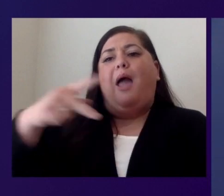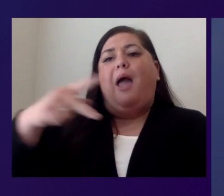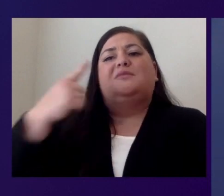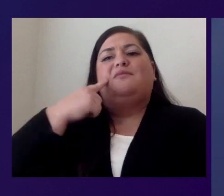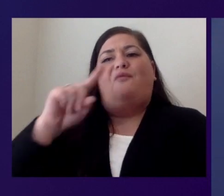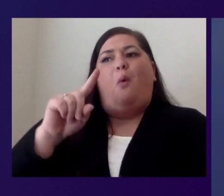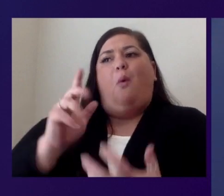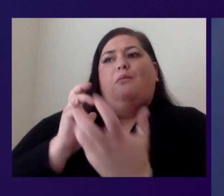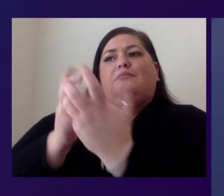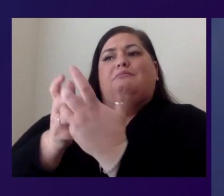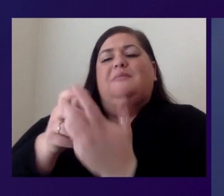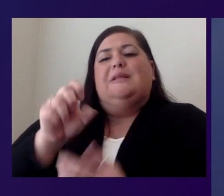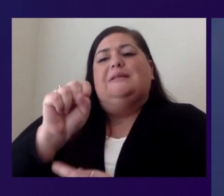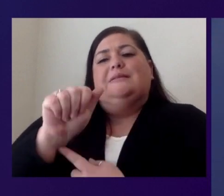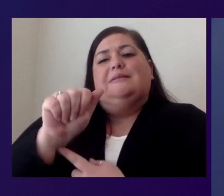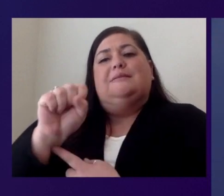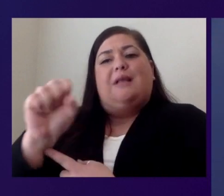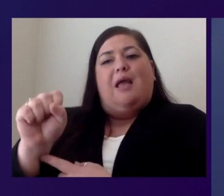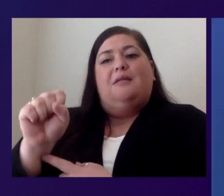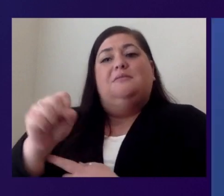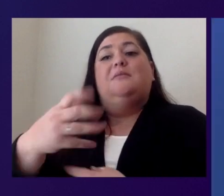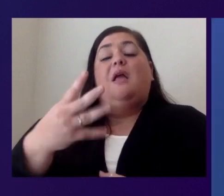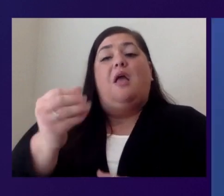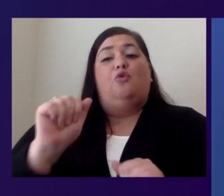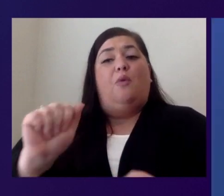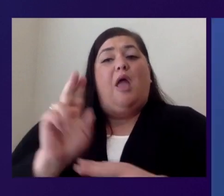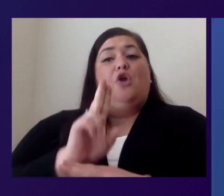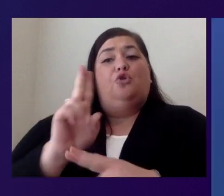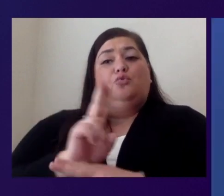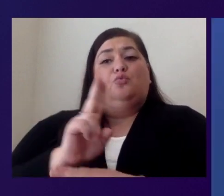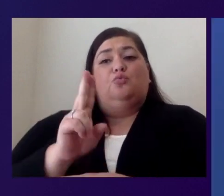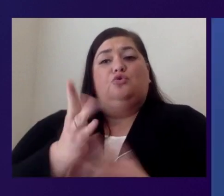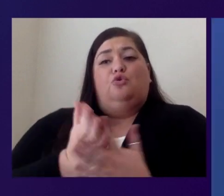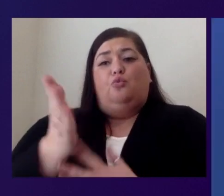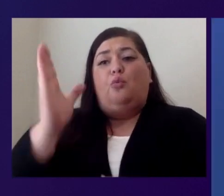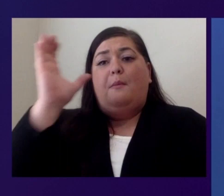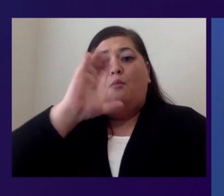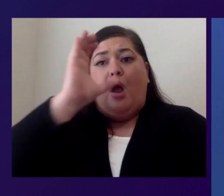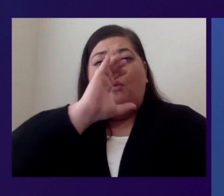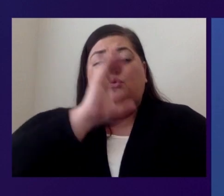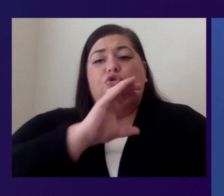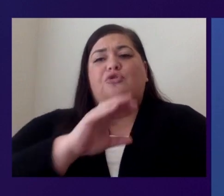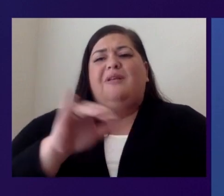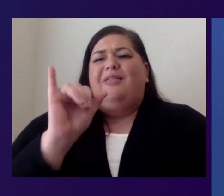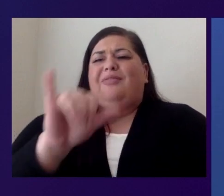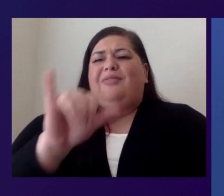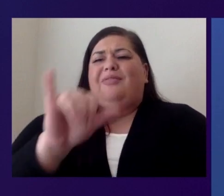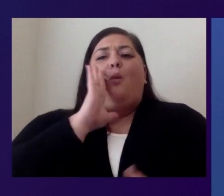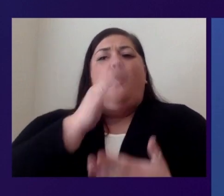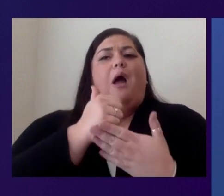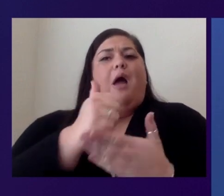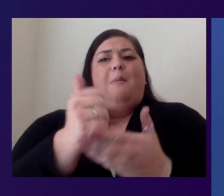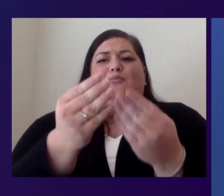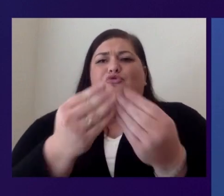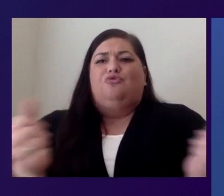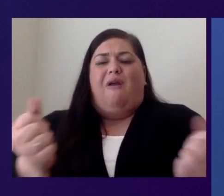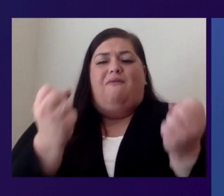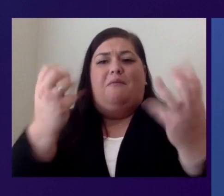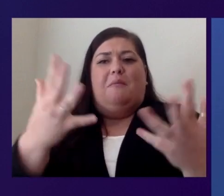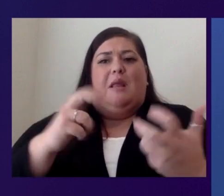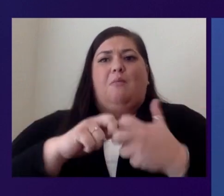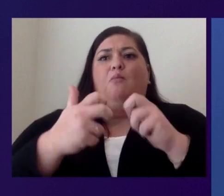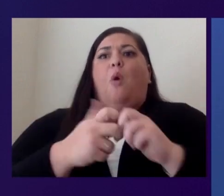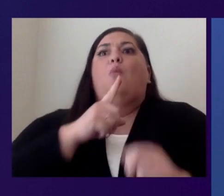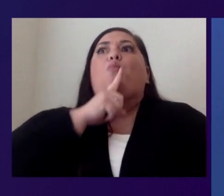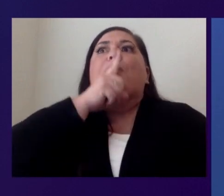to access a lot of these apps from the browser. These are solving very, very big problems, very real, very today VDI problems